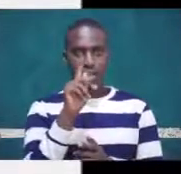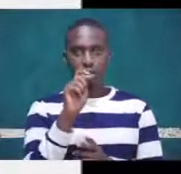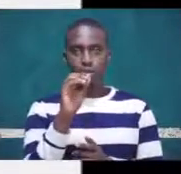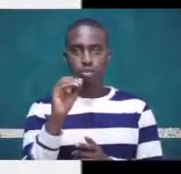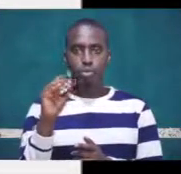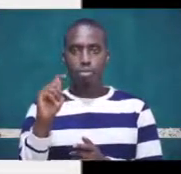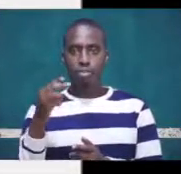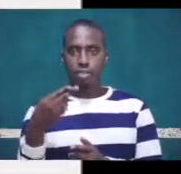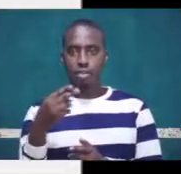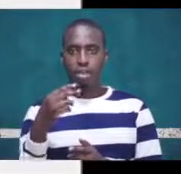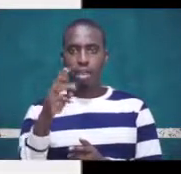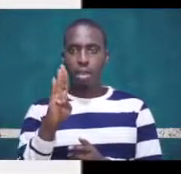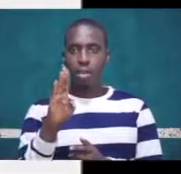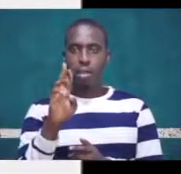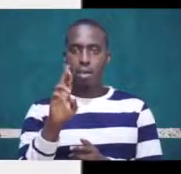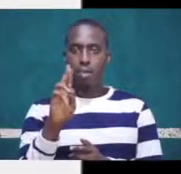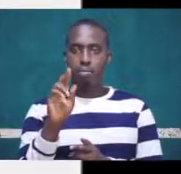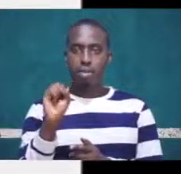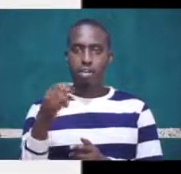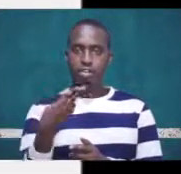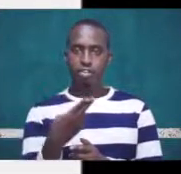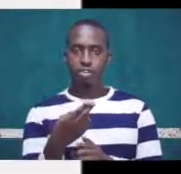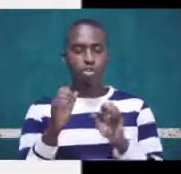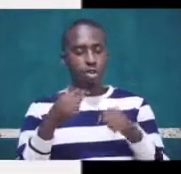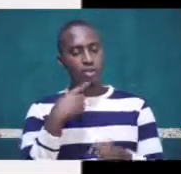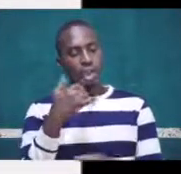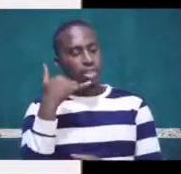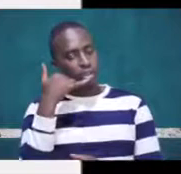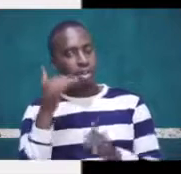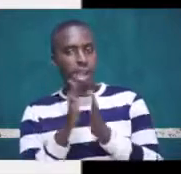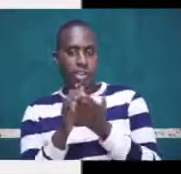You can talk about a phone and a charger.